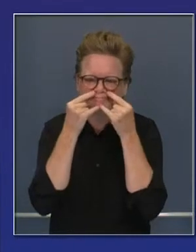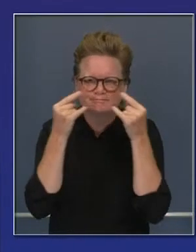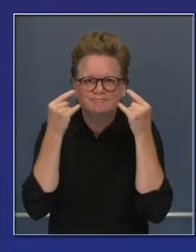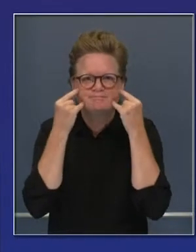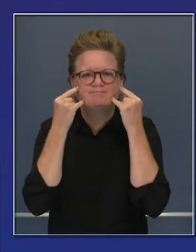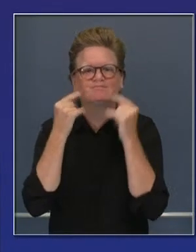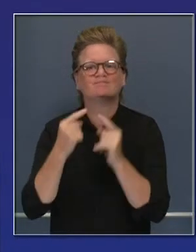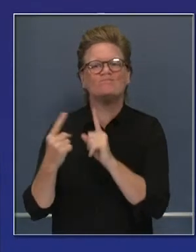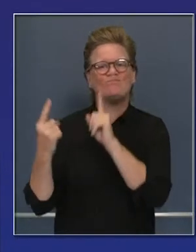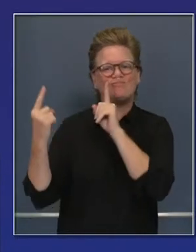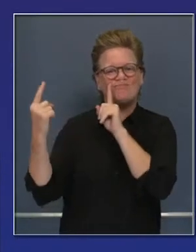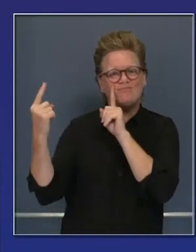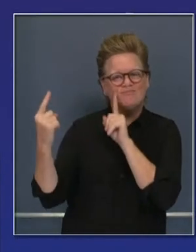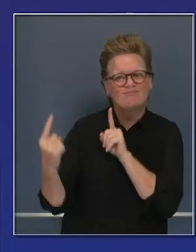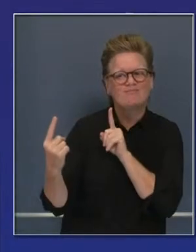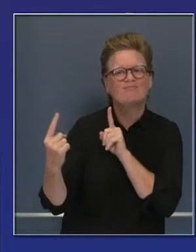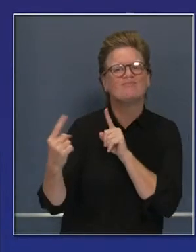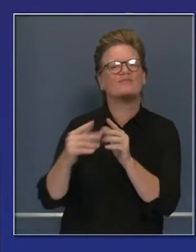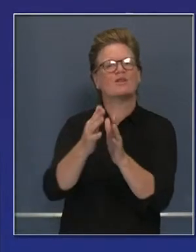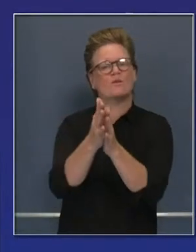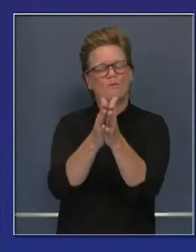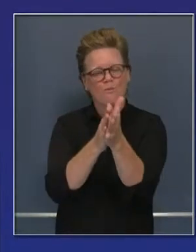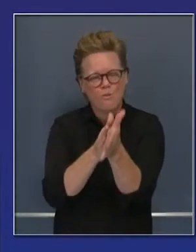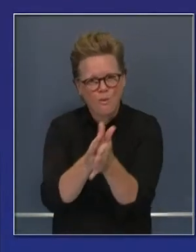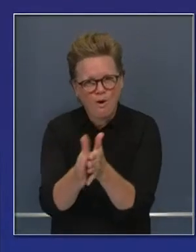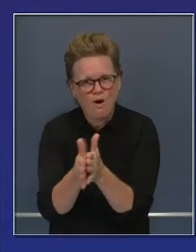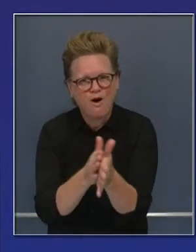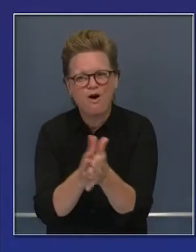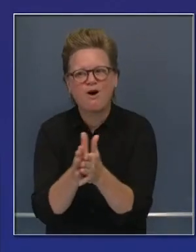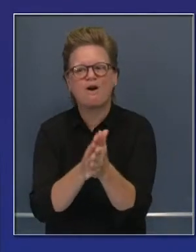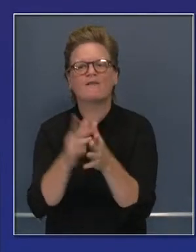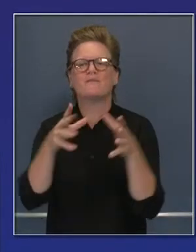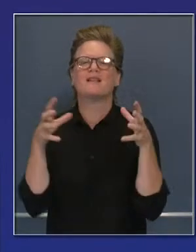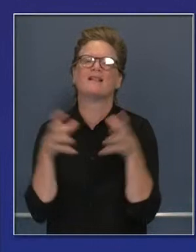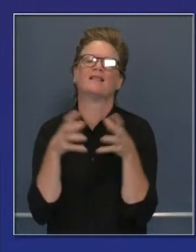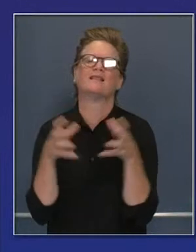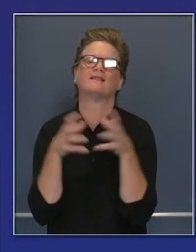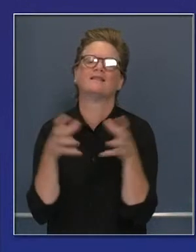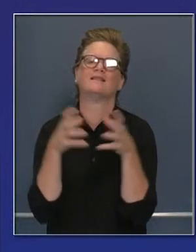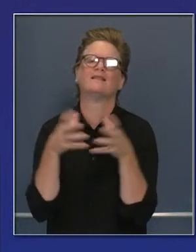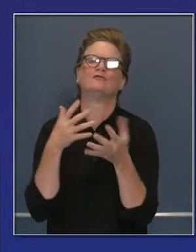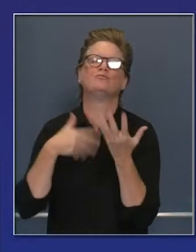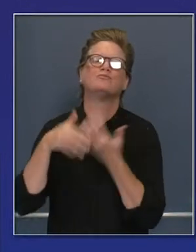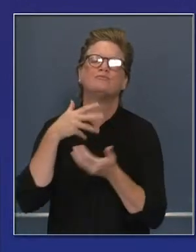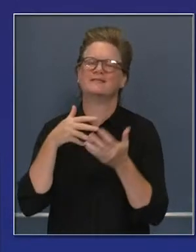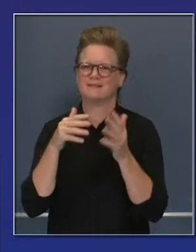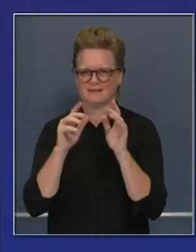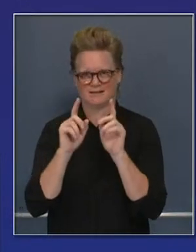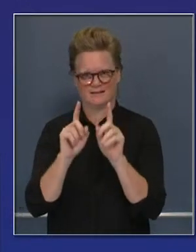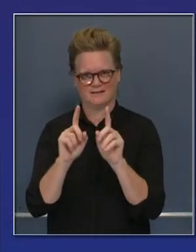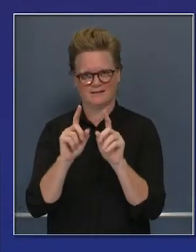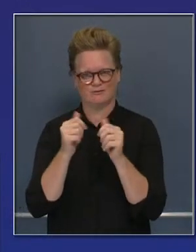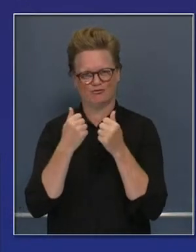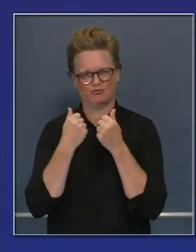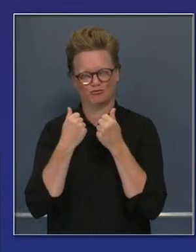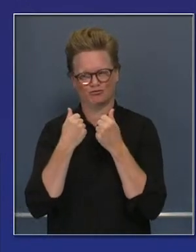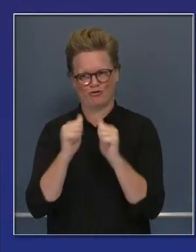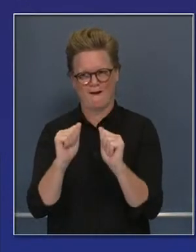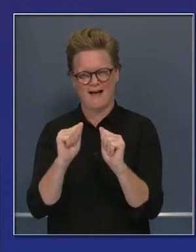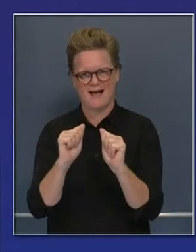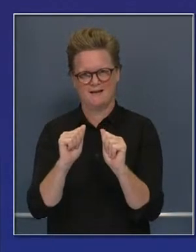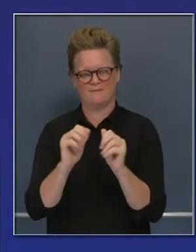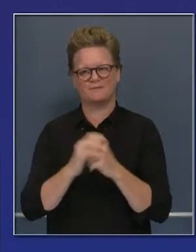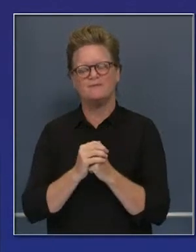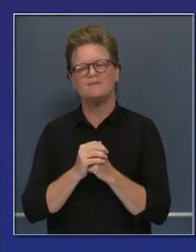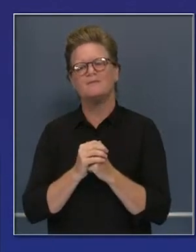mixing. But I would be remiss if I didn't now just ask that we put up a video on the first bullet